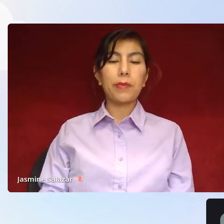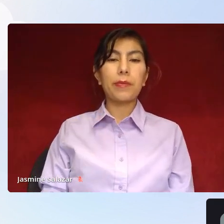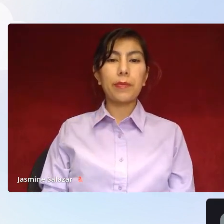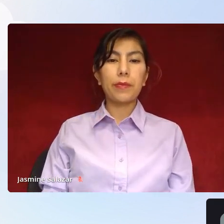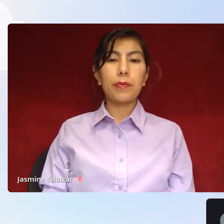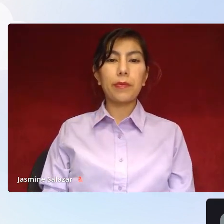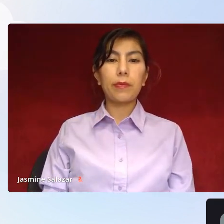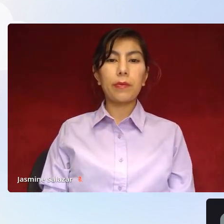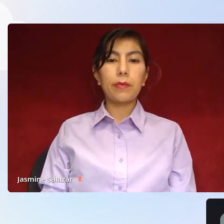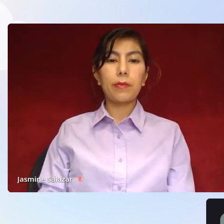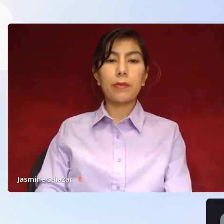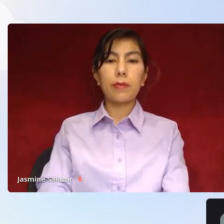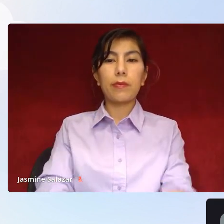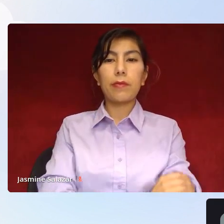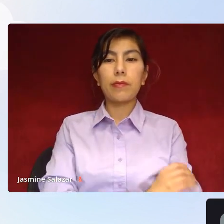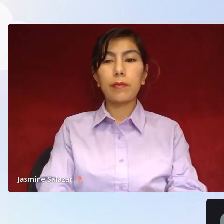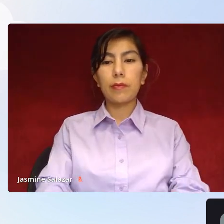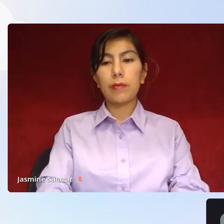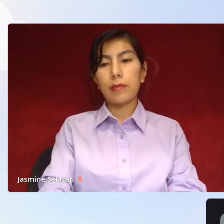readjust.